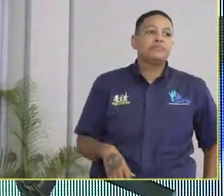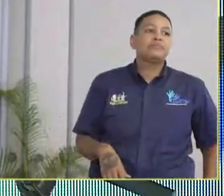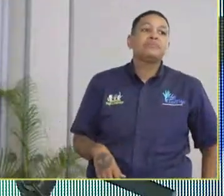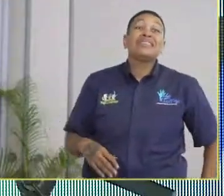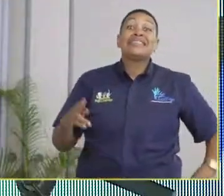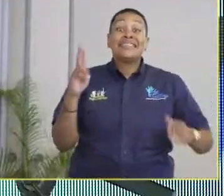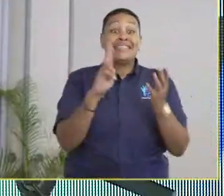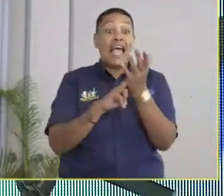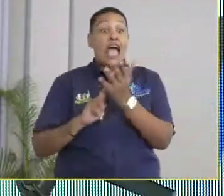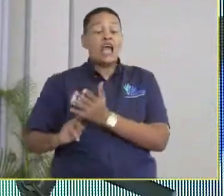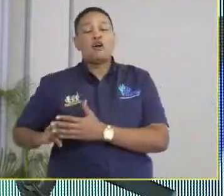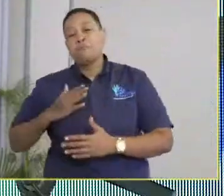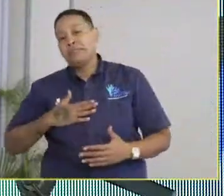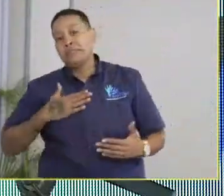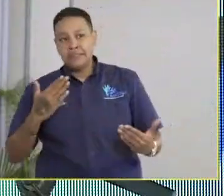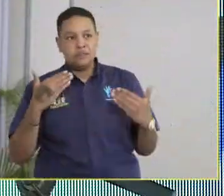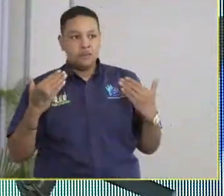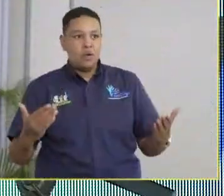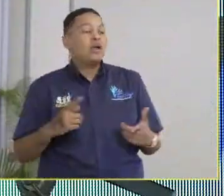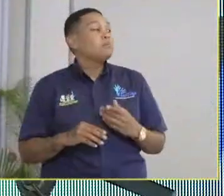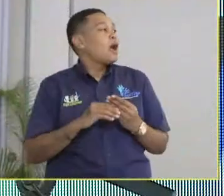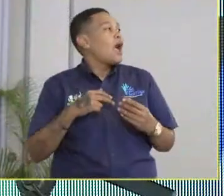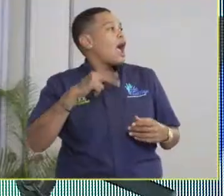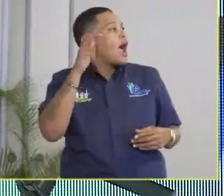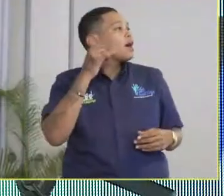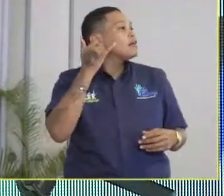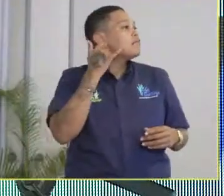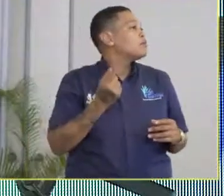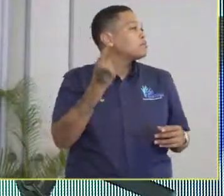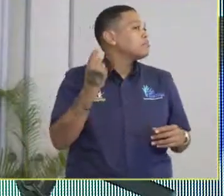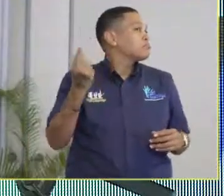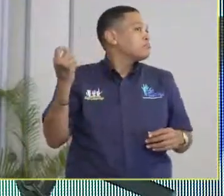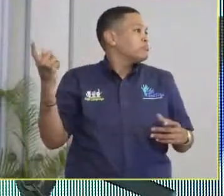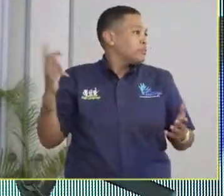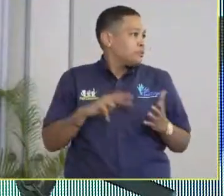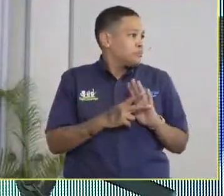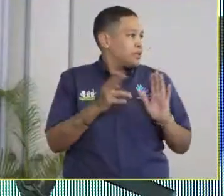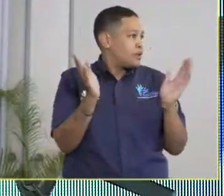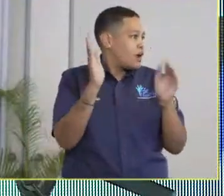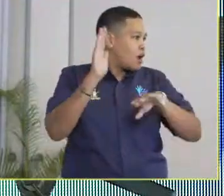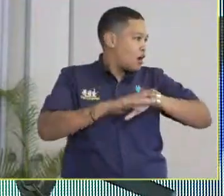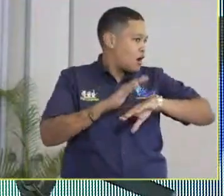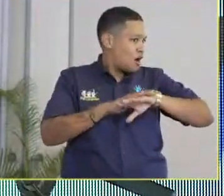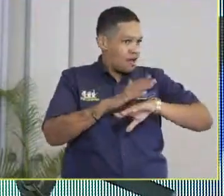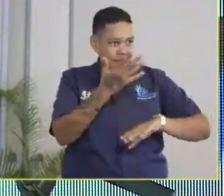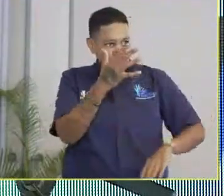Sign up, please. I'm hearing some notifications there. Does that mean that you're on?